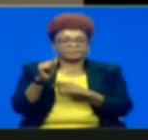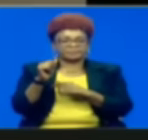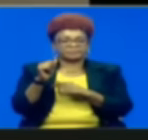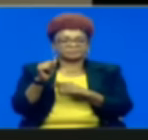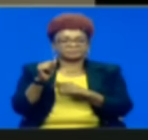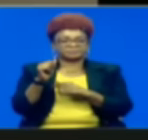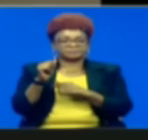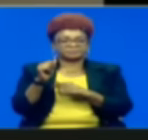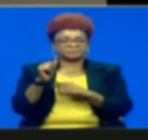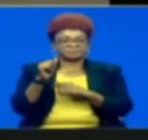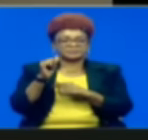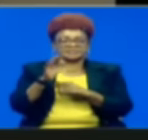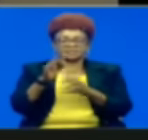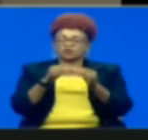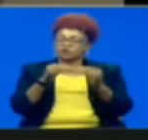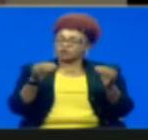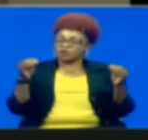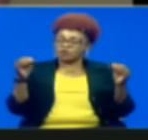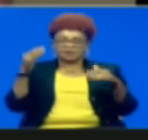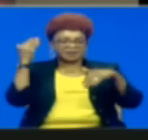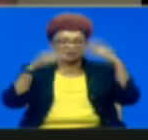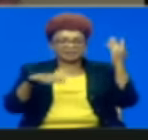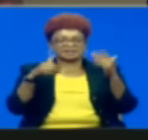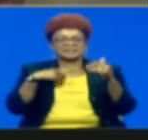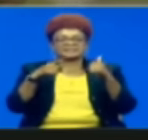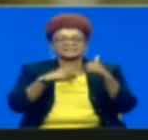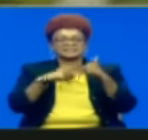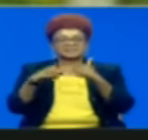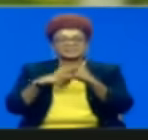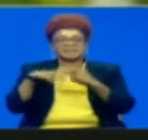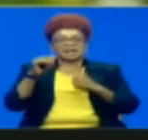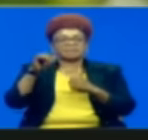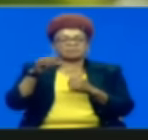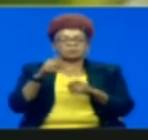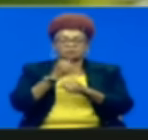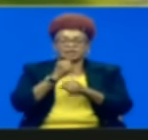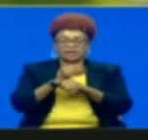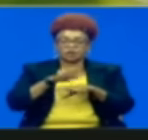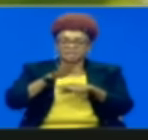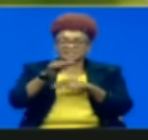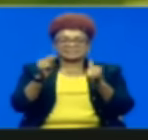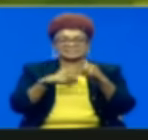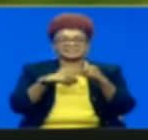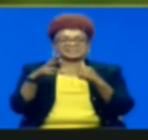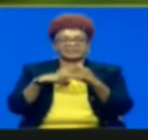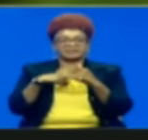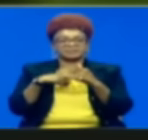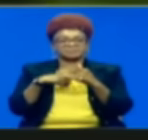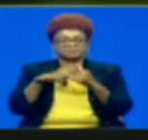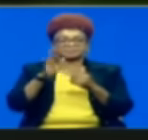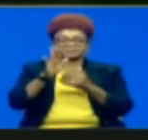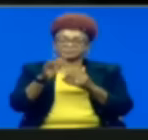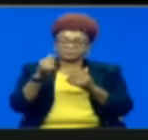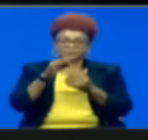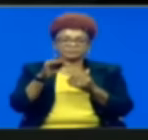His four-decade-long career, Mtukudzi released 66 albums and was working on his 67th this year. His record label